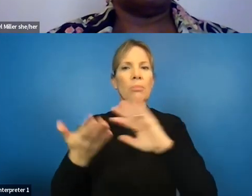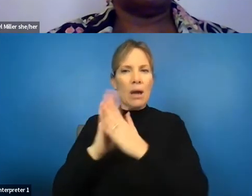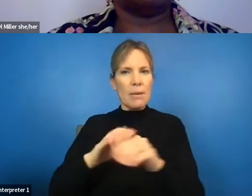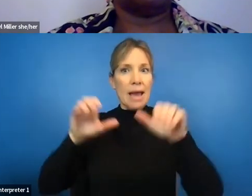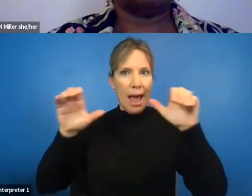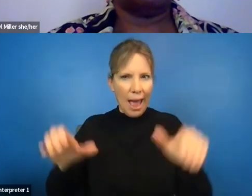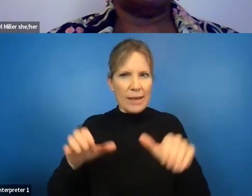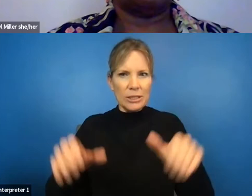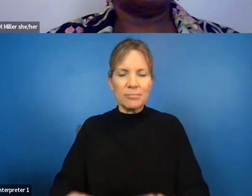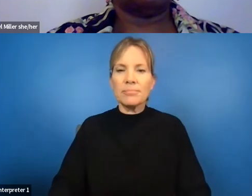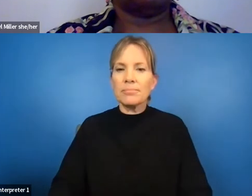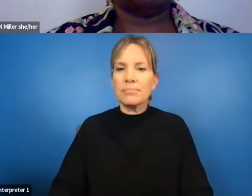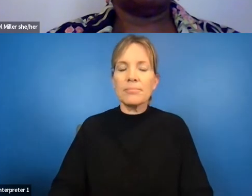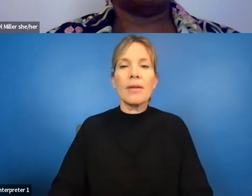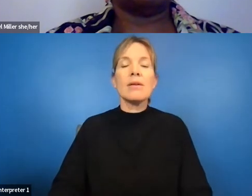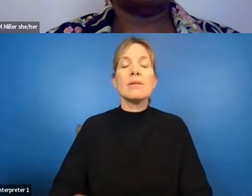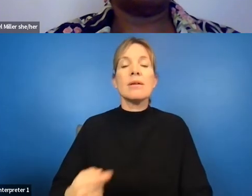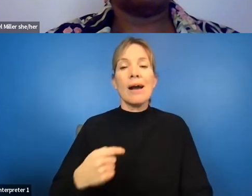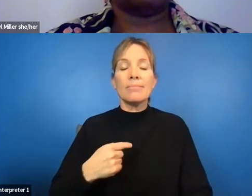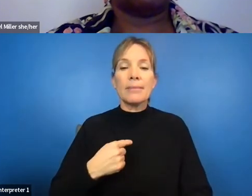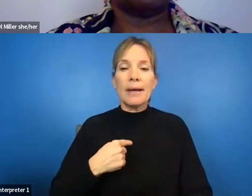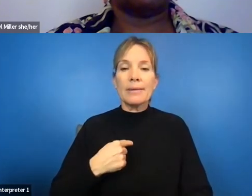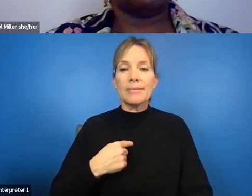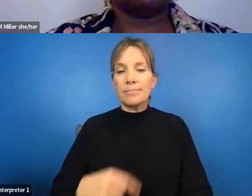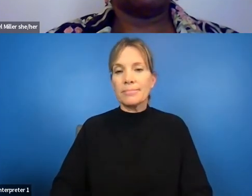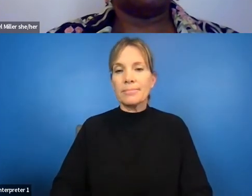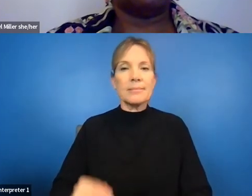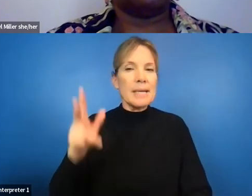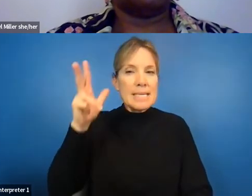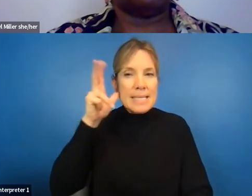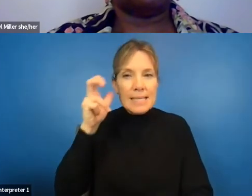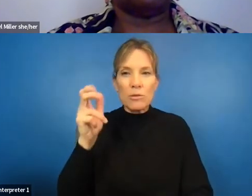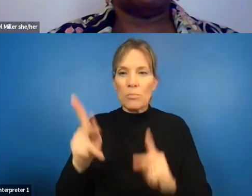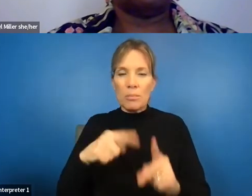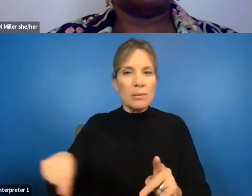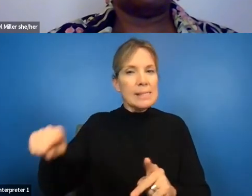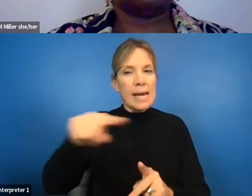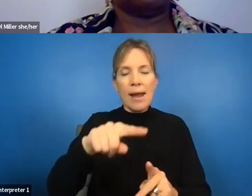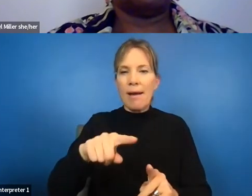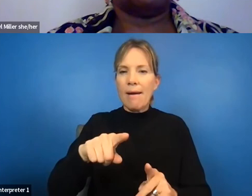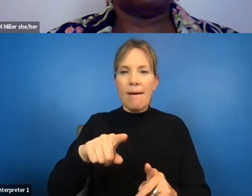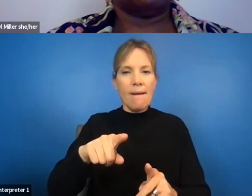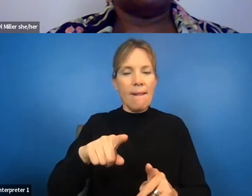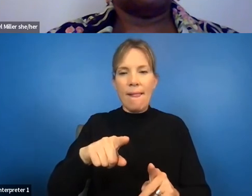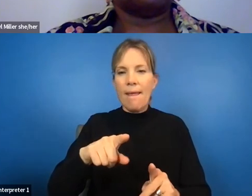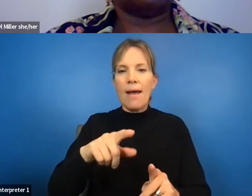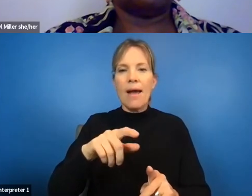And listening to everyone in that space in AYLP,